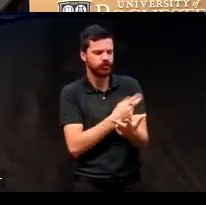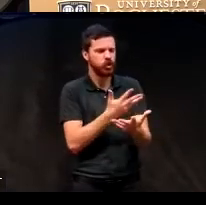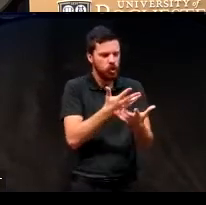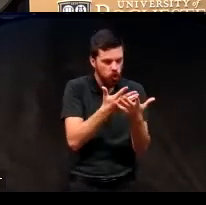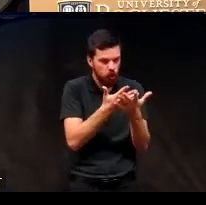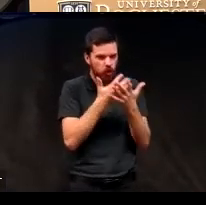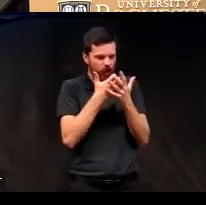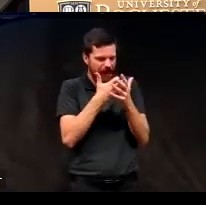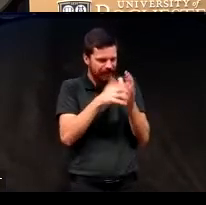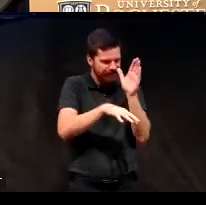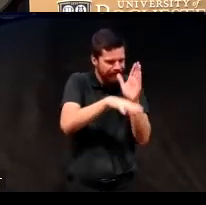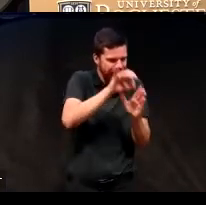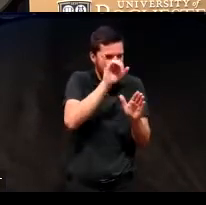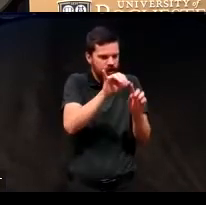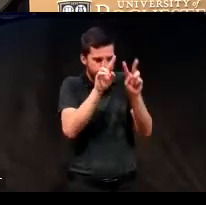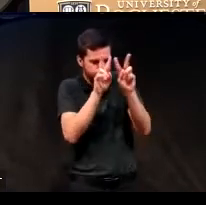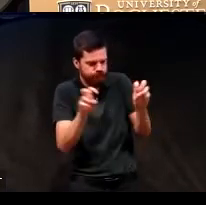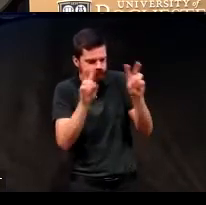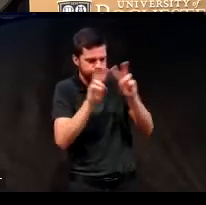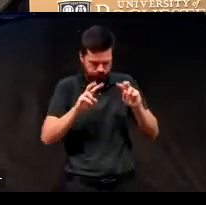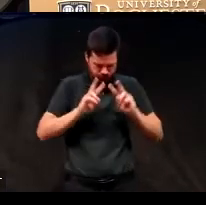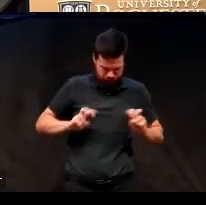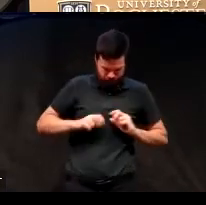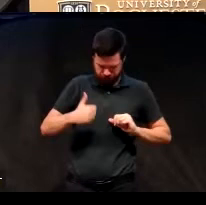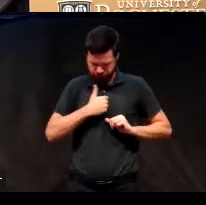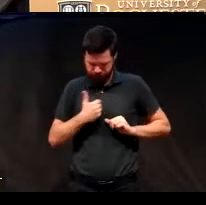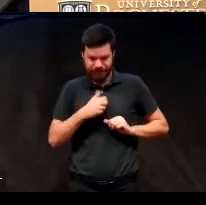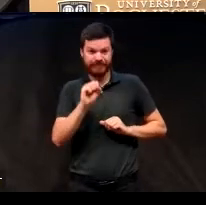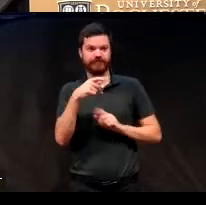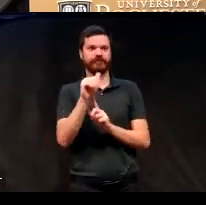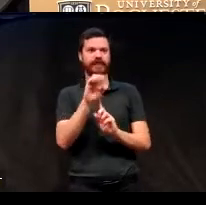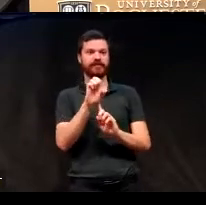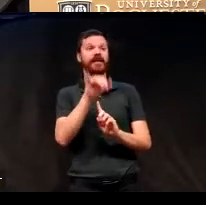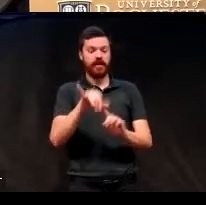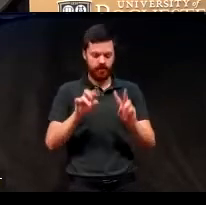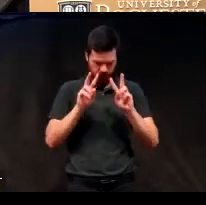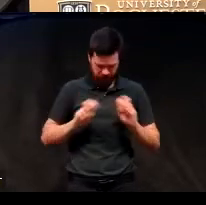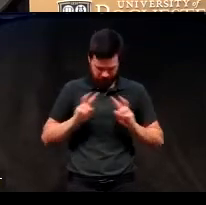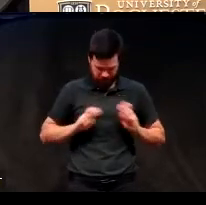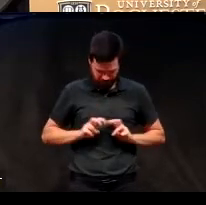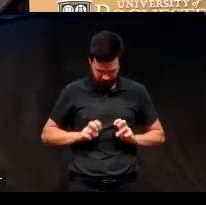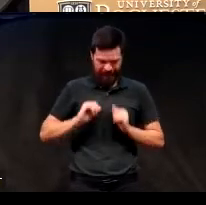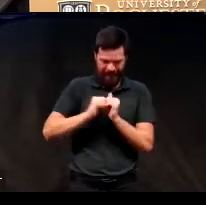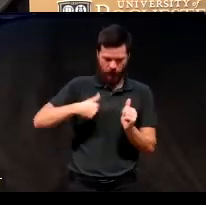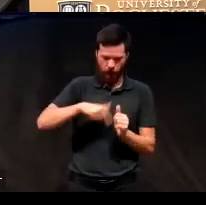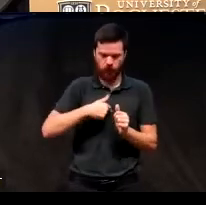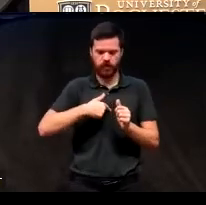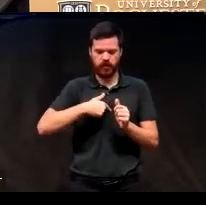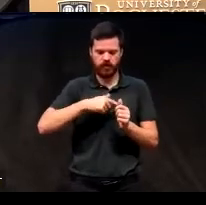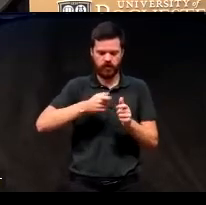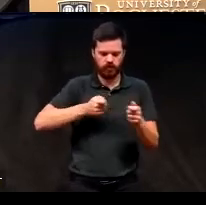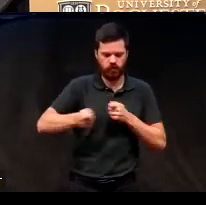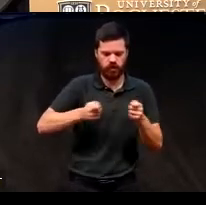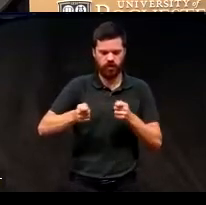reflective space, because it is in the process of reflecting that you're able to manage and regulate your